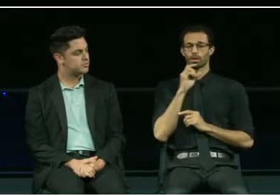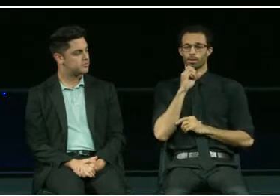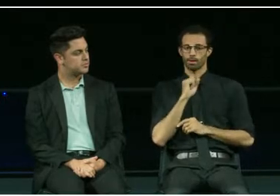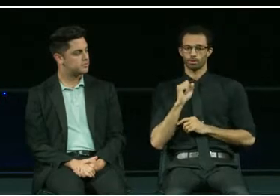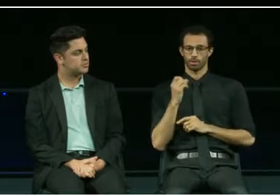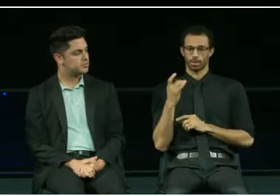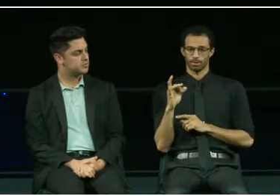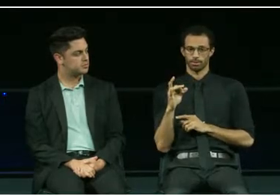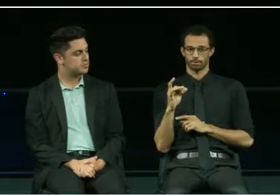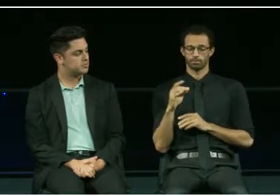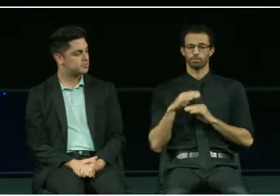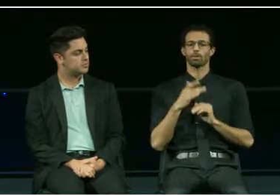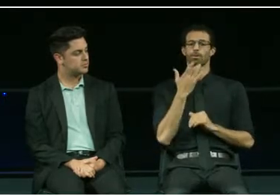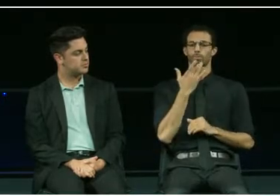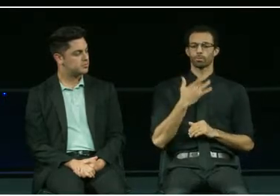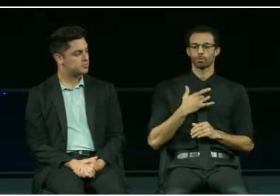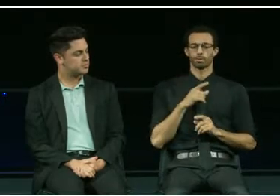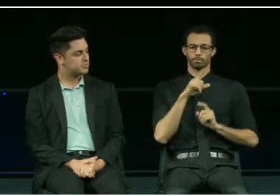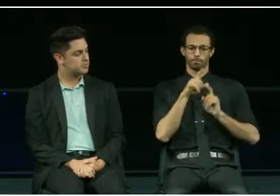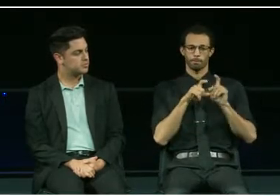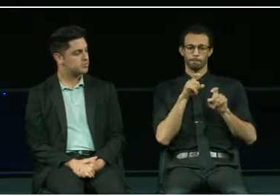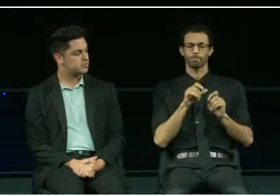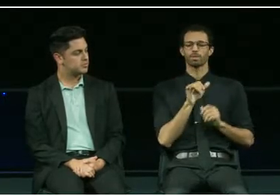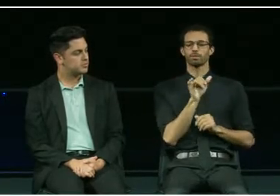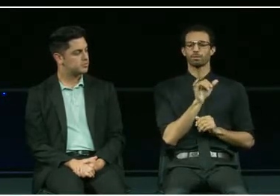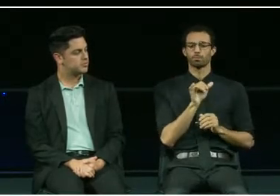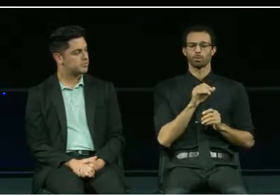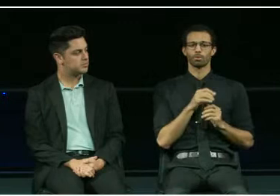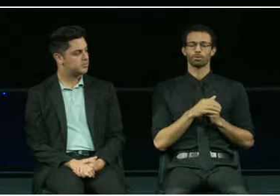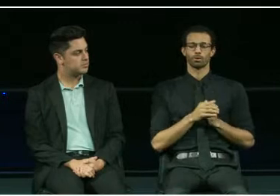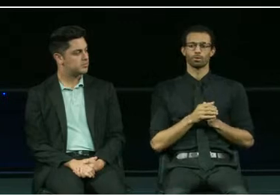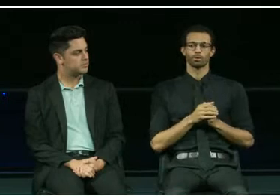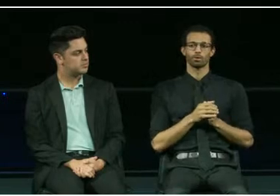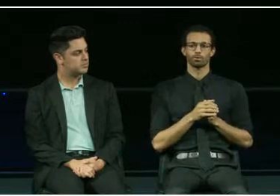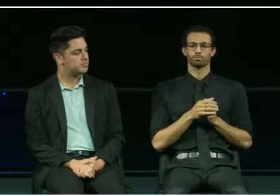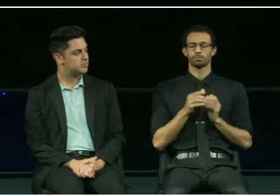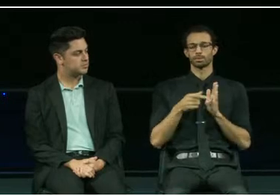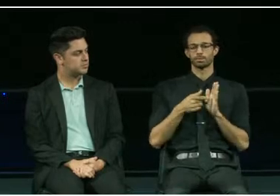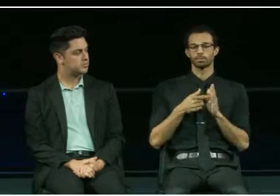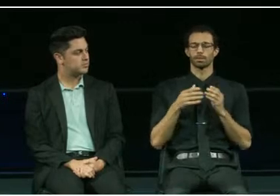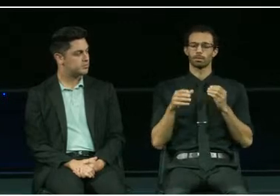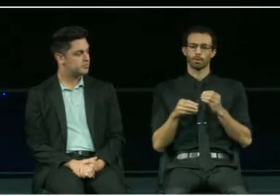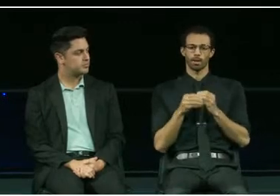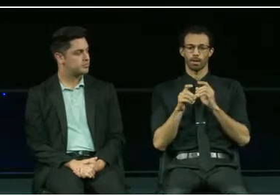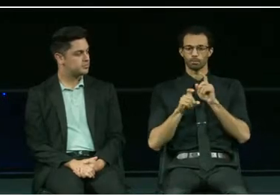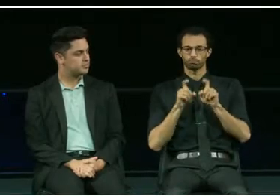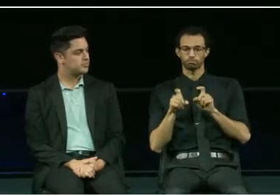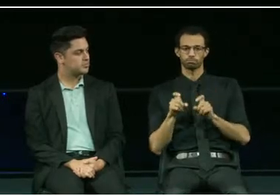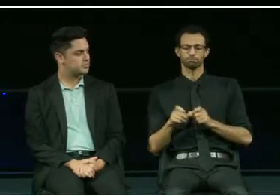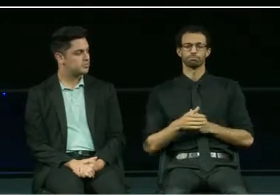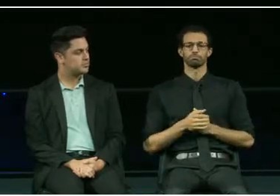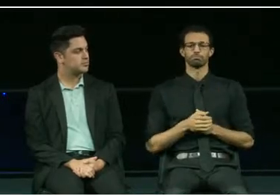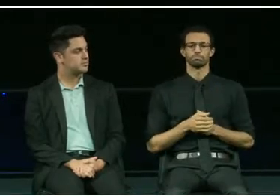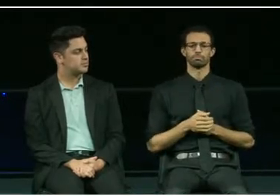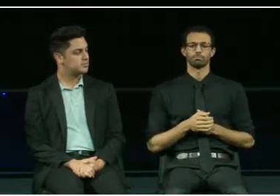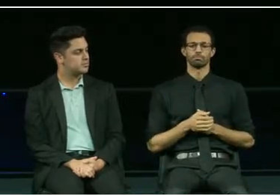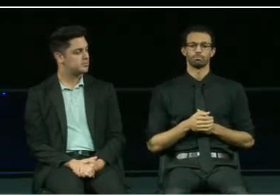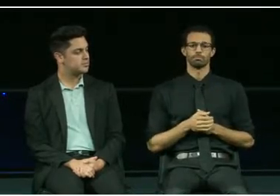birthday, asking her similar questions, some same, sometimes adding something.